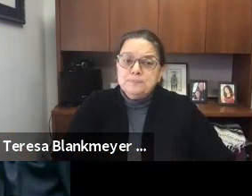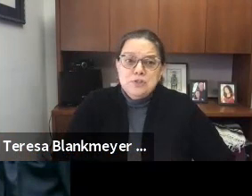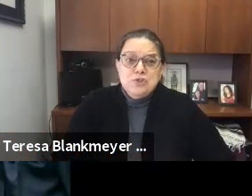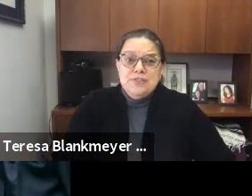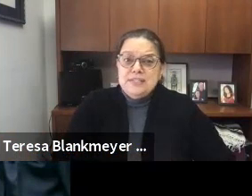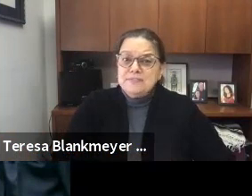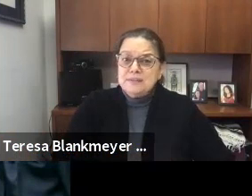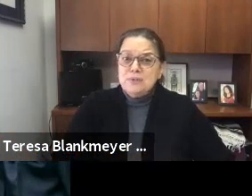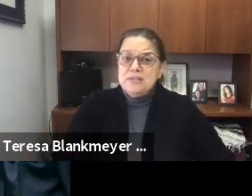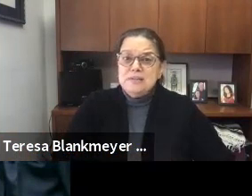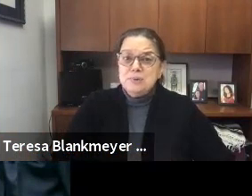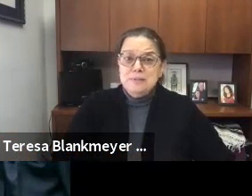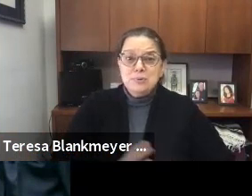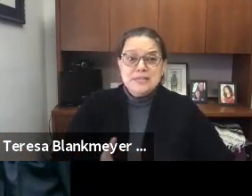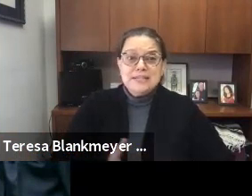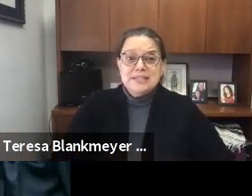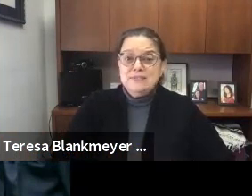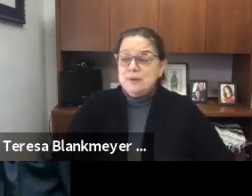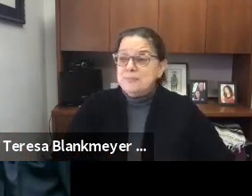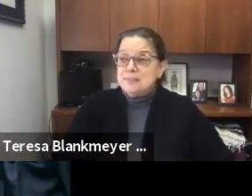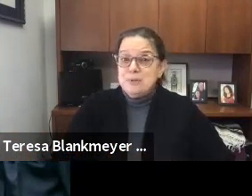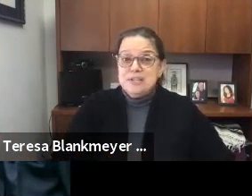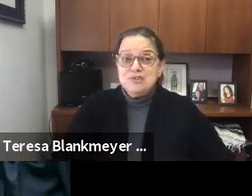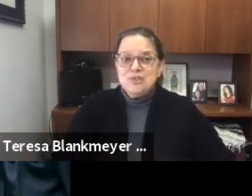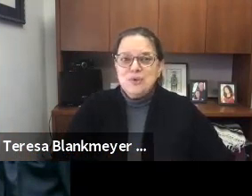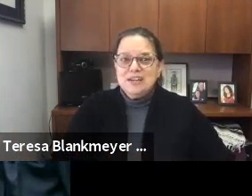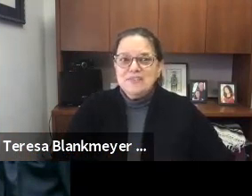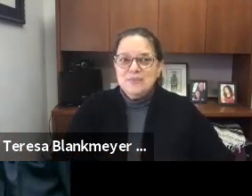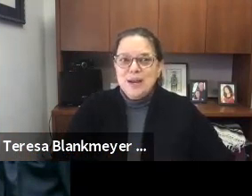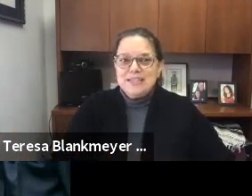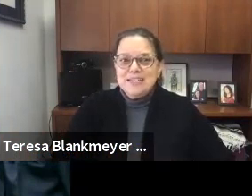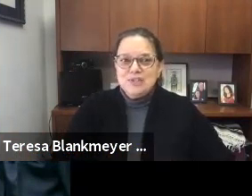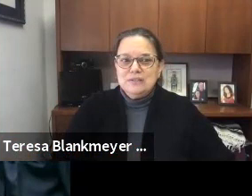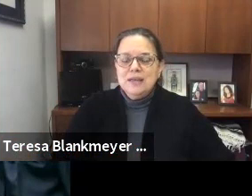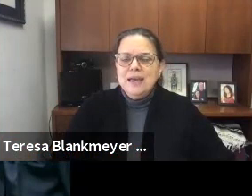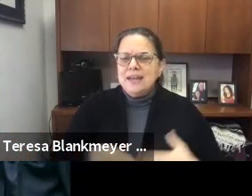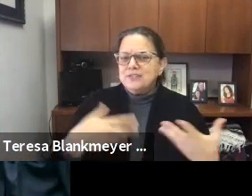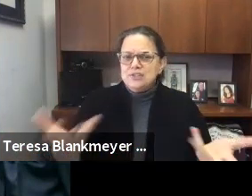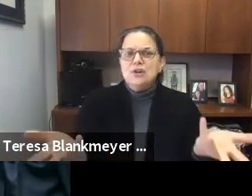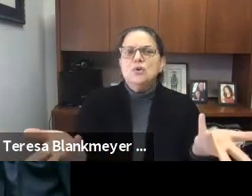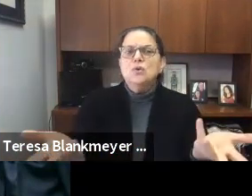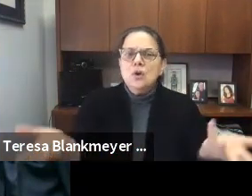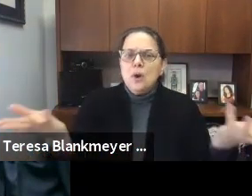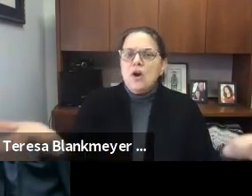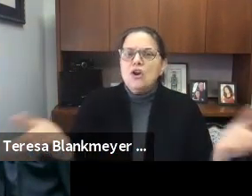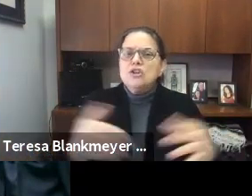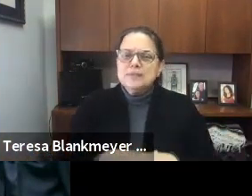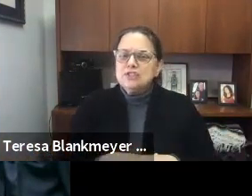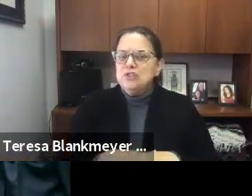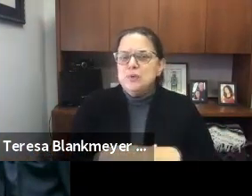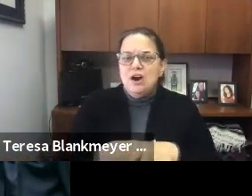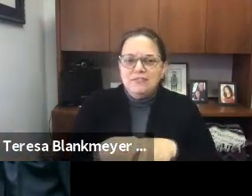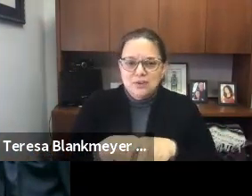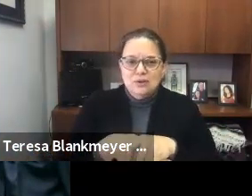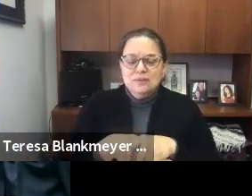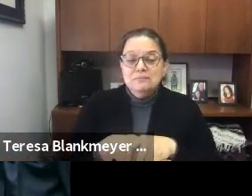So, should the deaf community be protected from this potential threat of eradication? And if so, what arguments